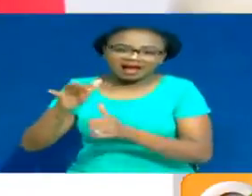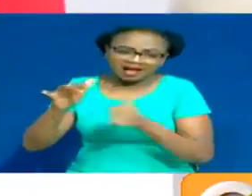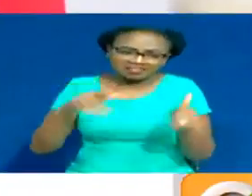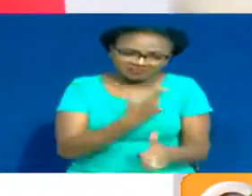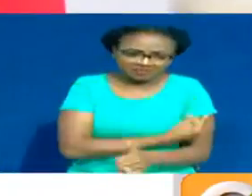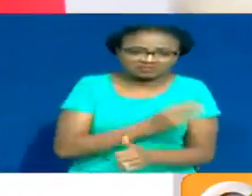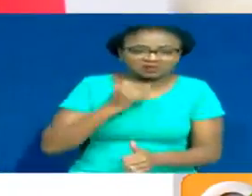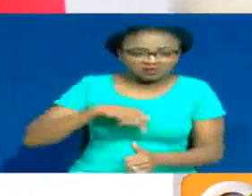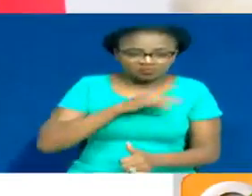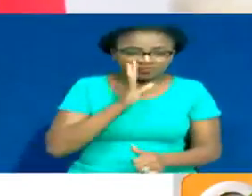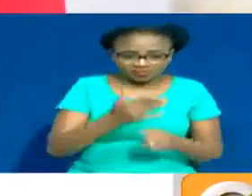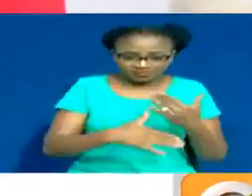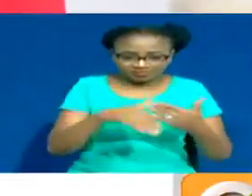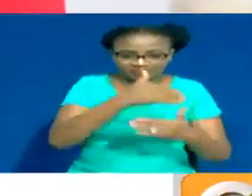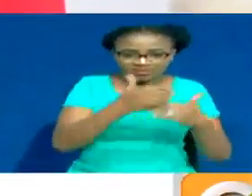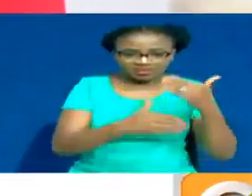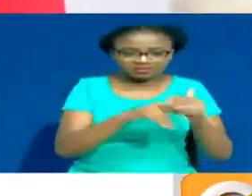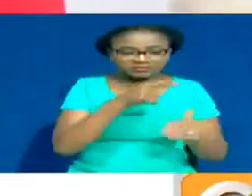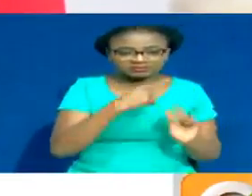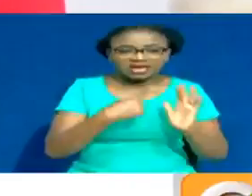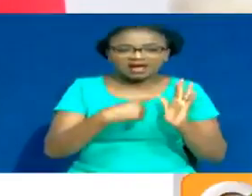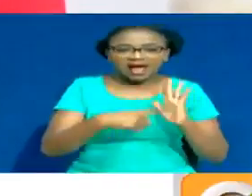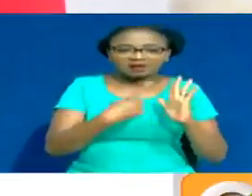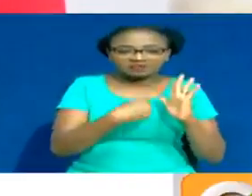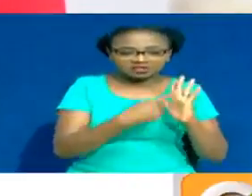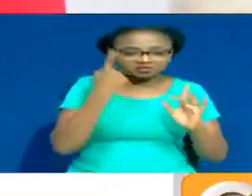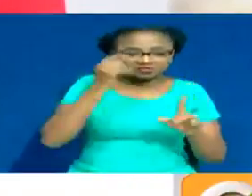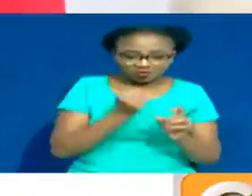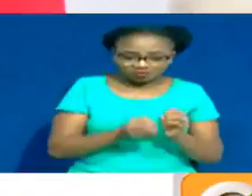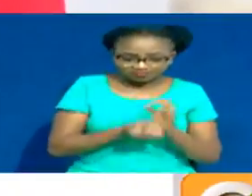We will be building in Kenya a fill and finish plant.